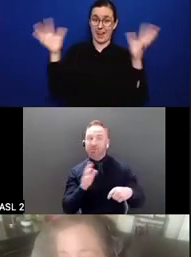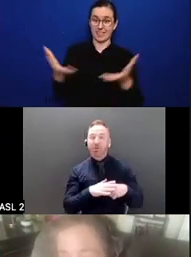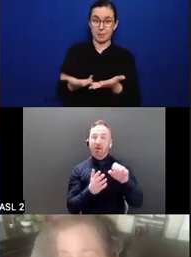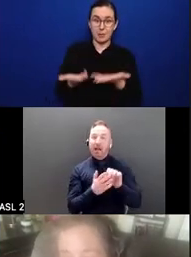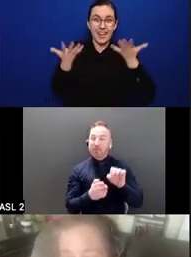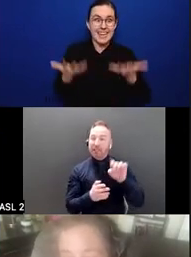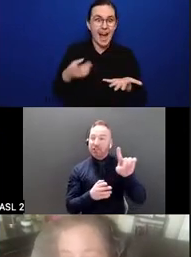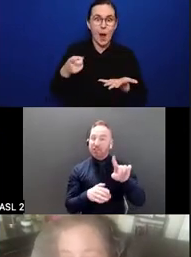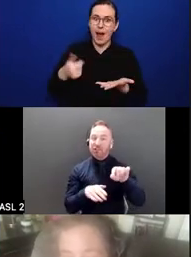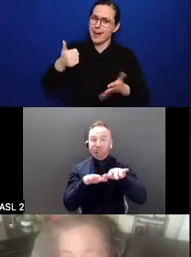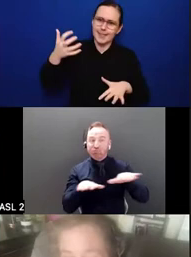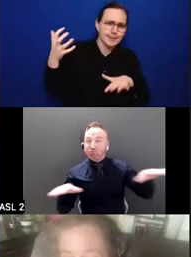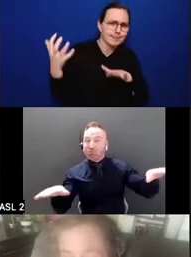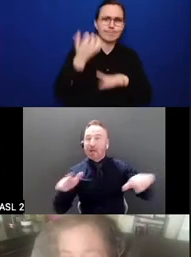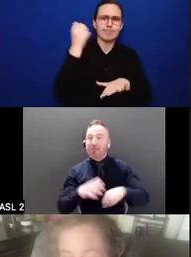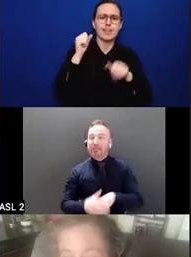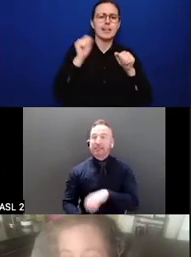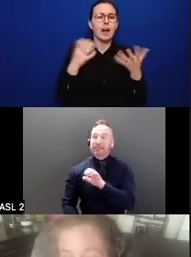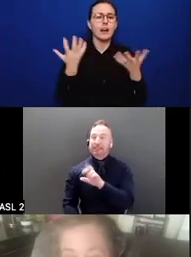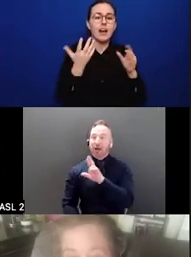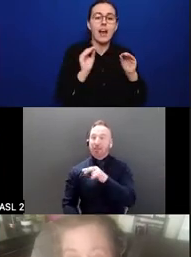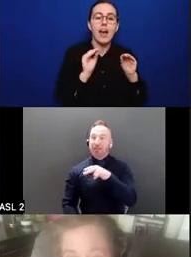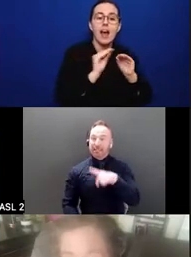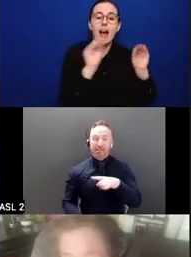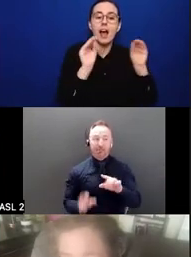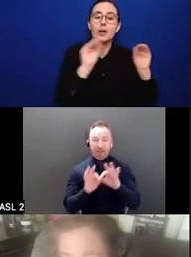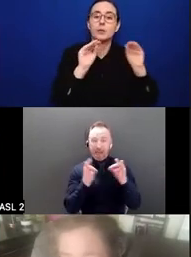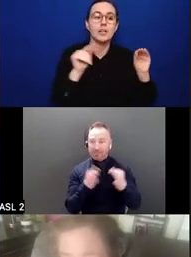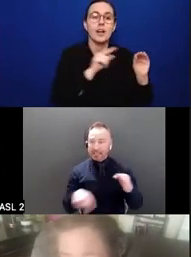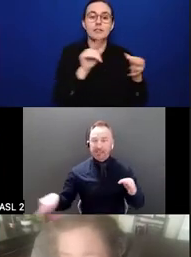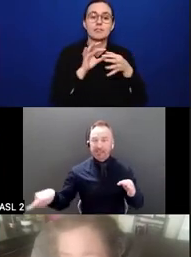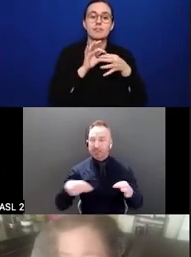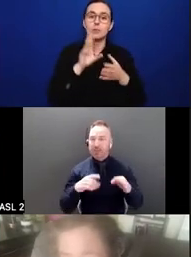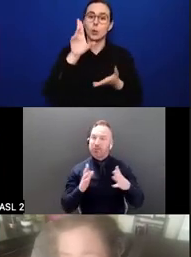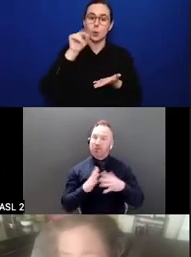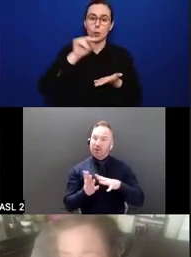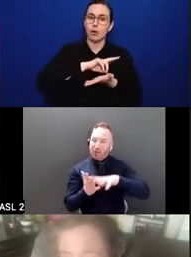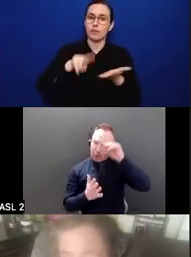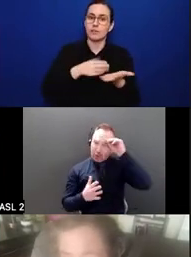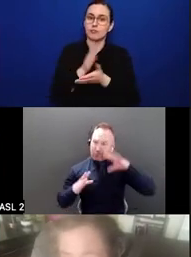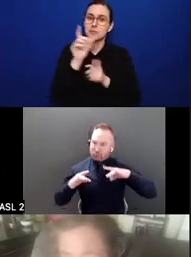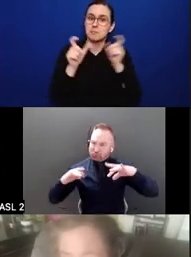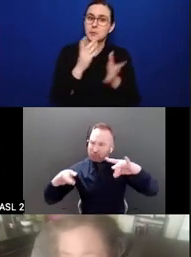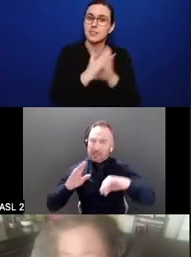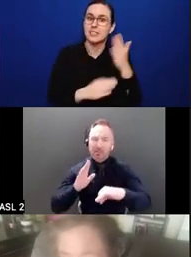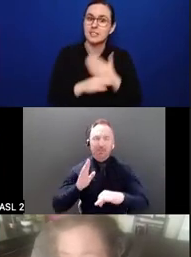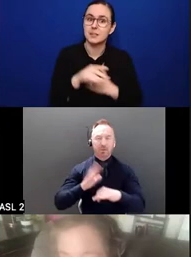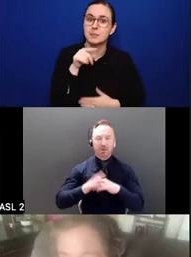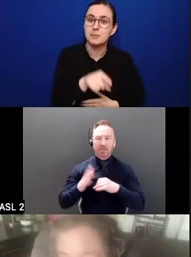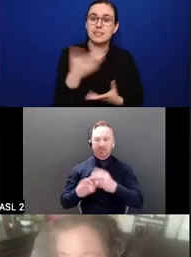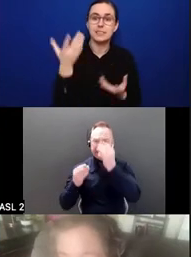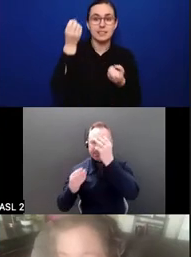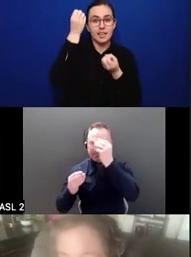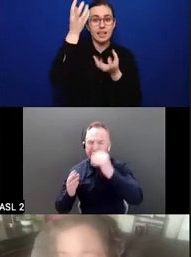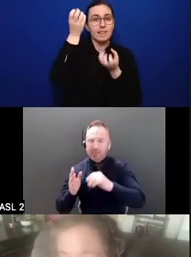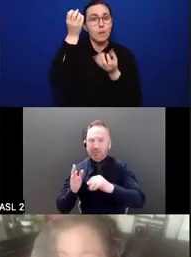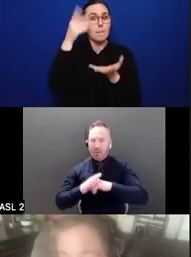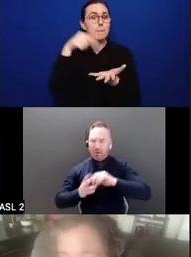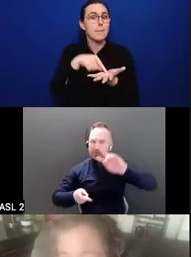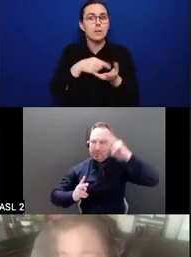With a world that struggled with misinformation and disinformation, This offered space to provide